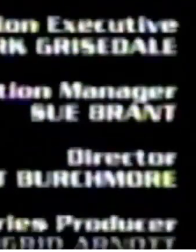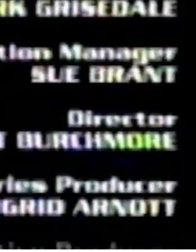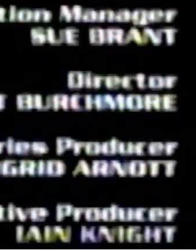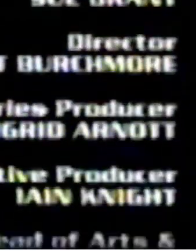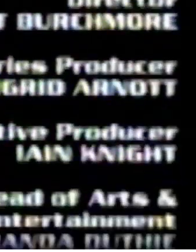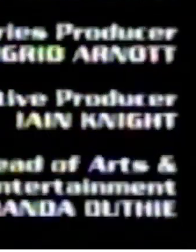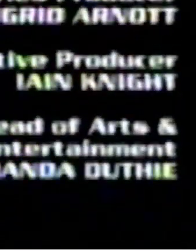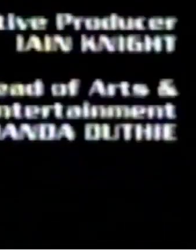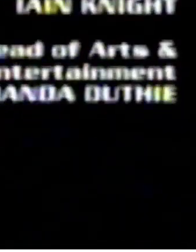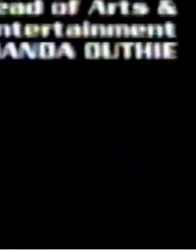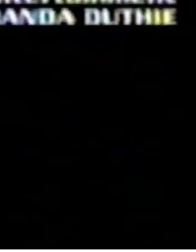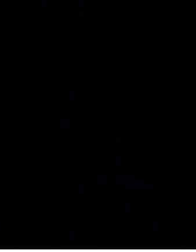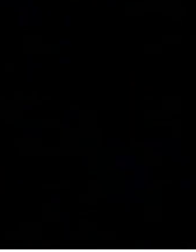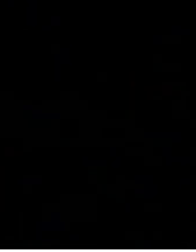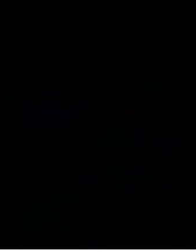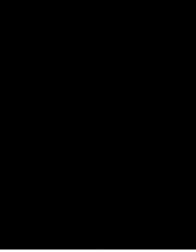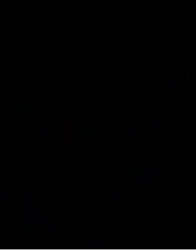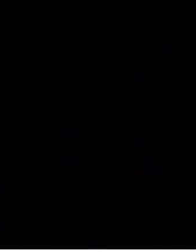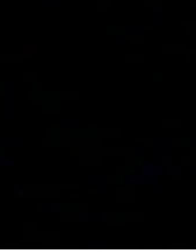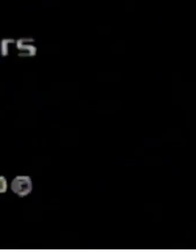the Scribe Mate.